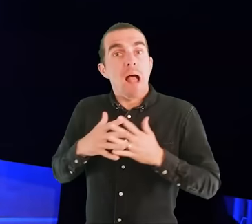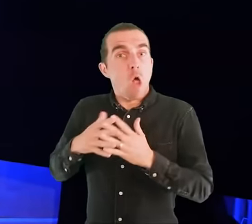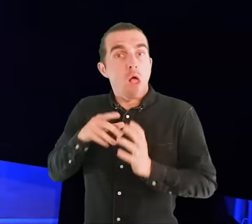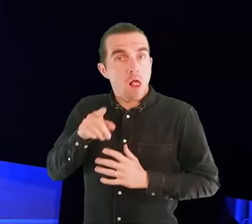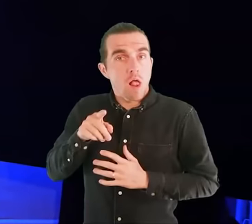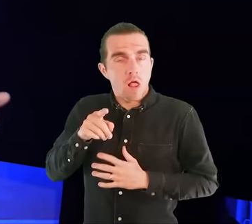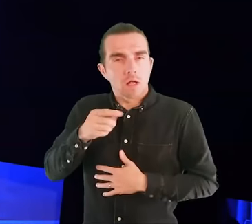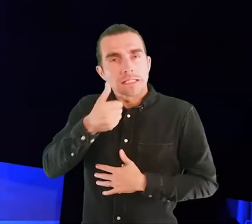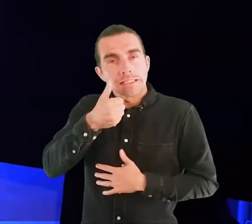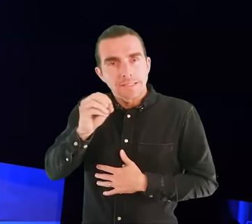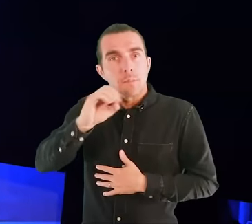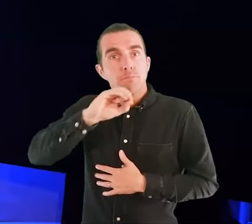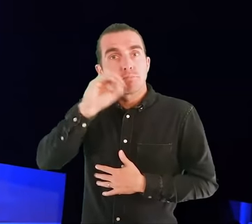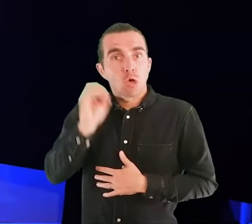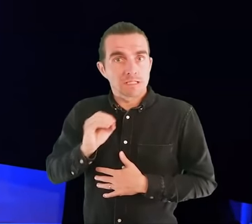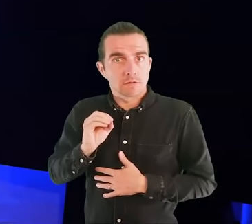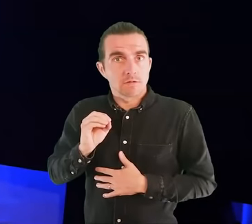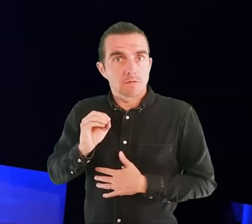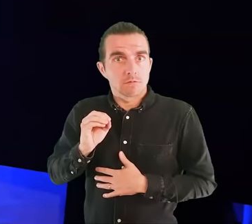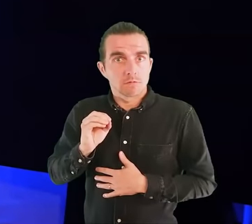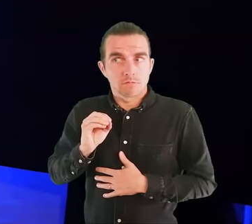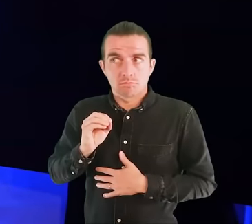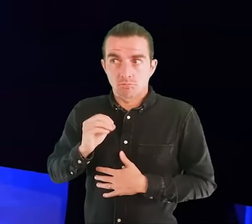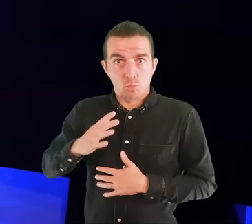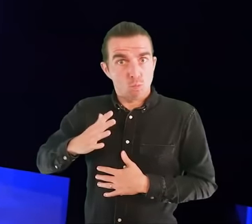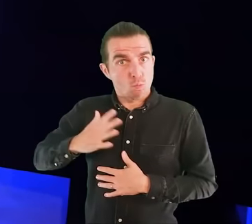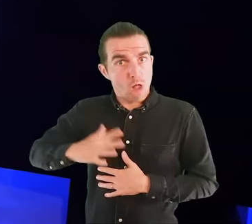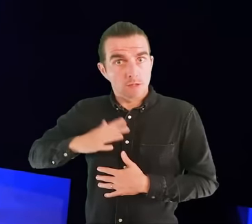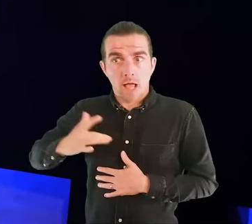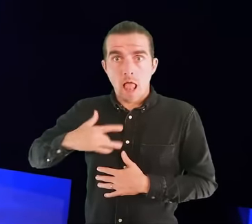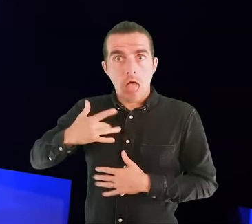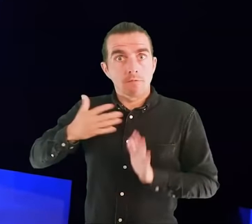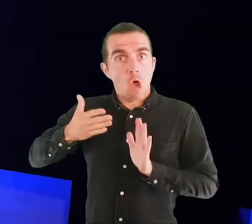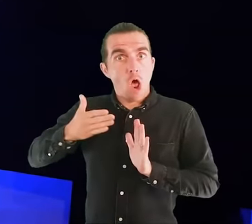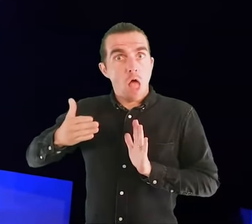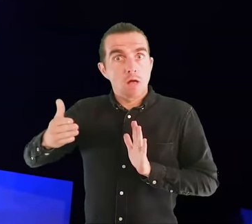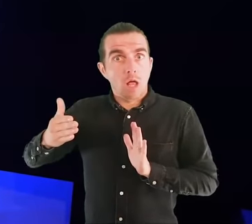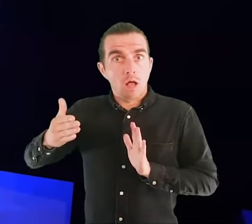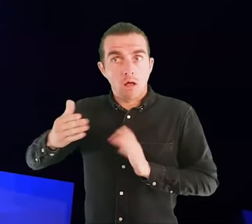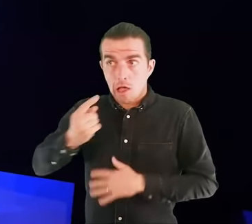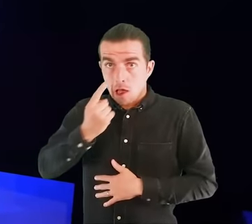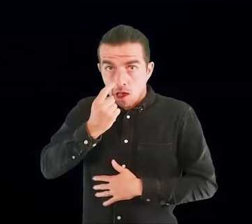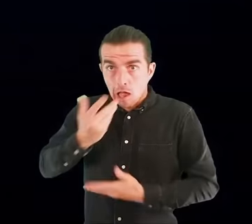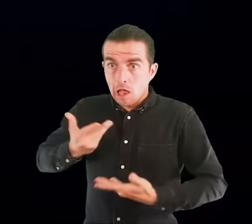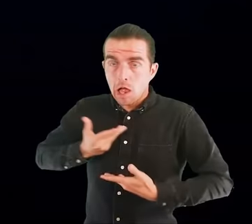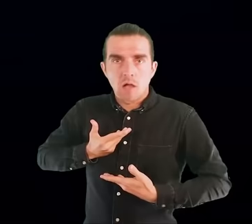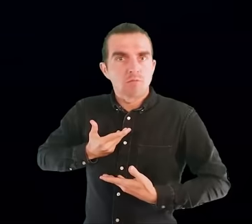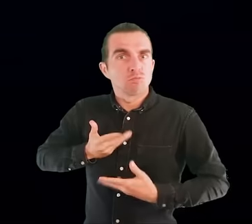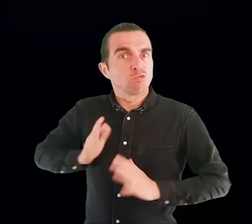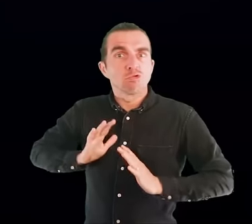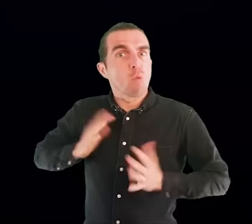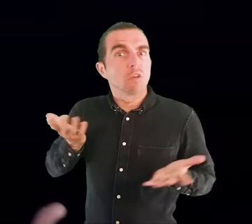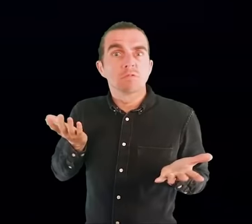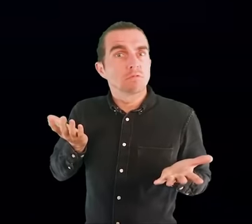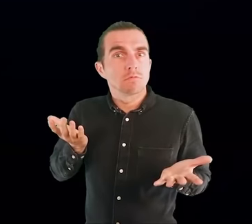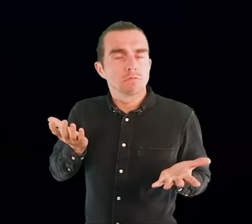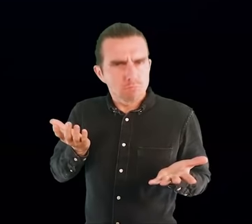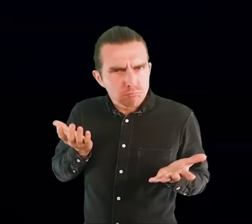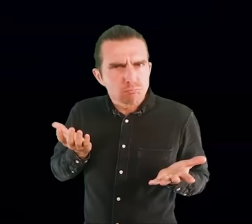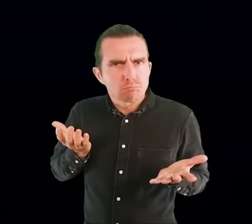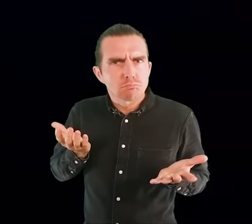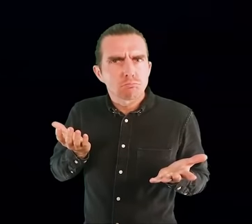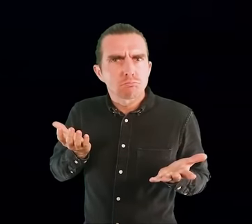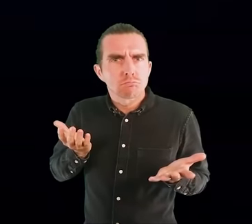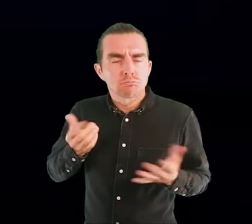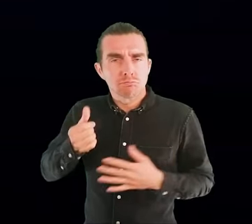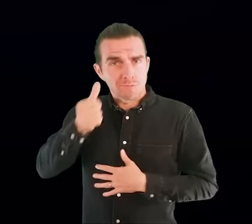would choose not to extend their lifespan, even if they could. With all the health and longevity breakthroughs available to us